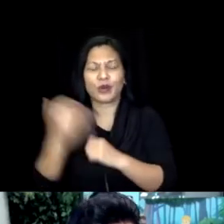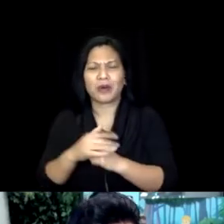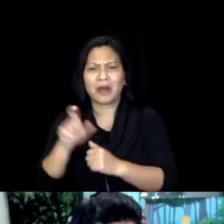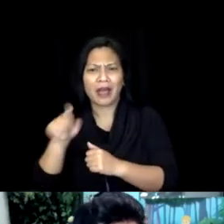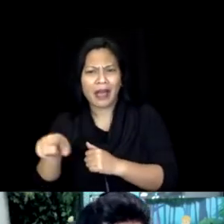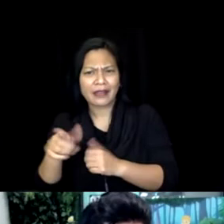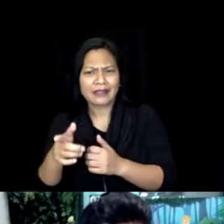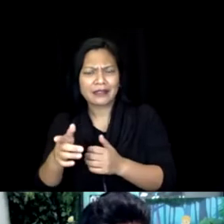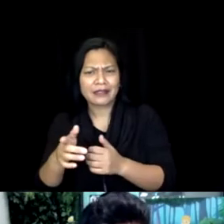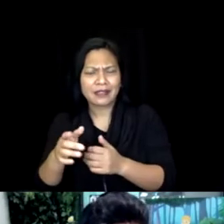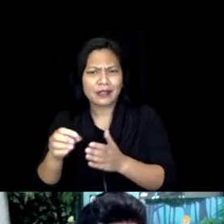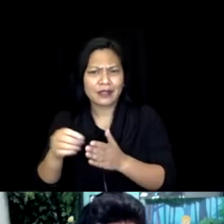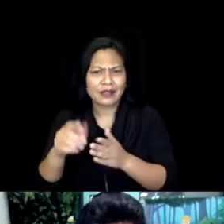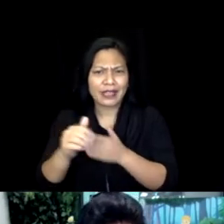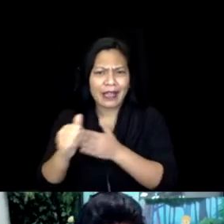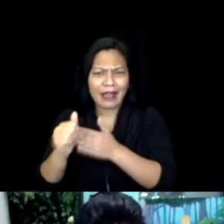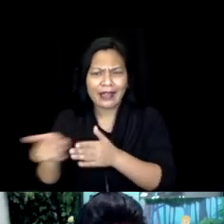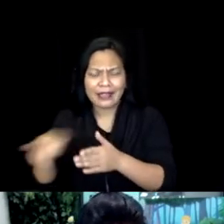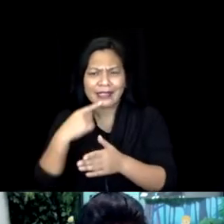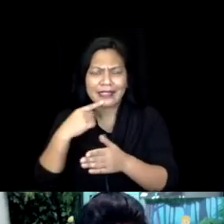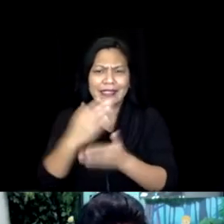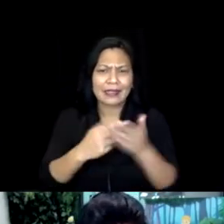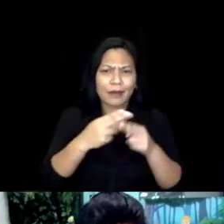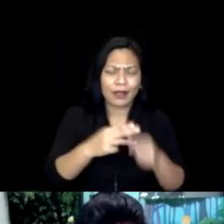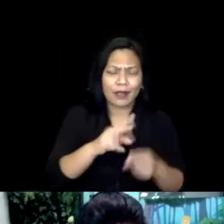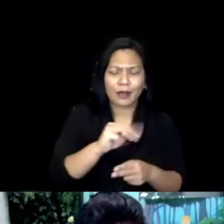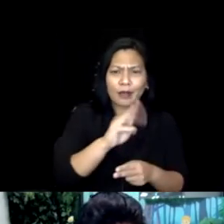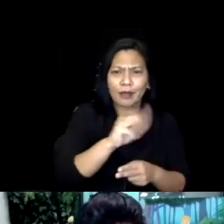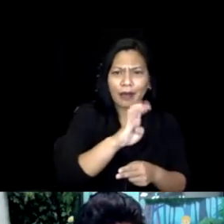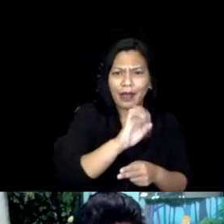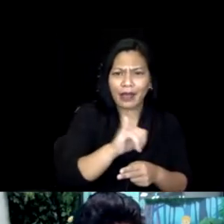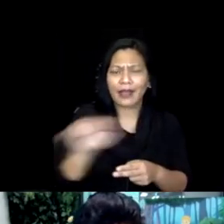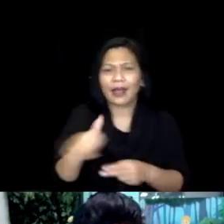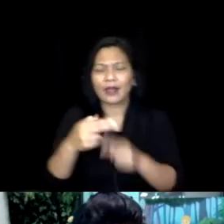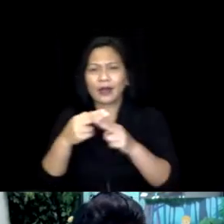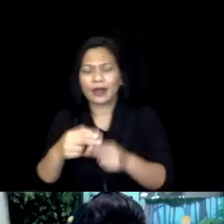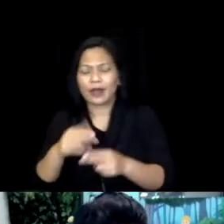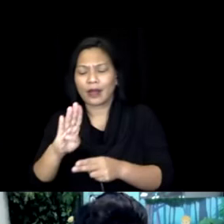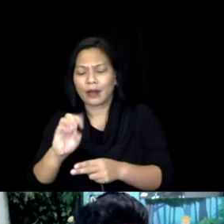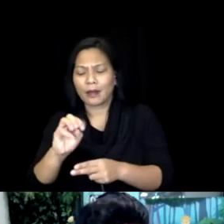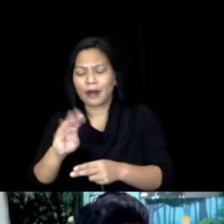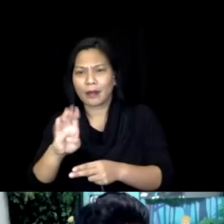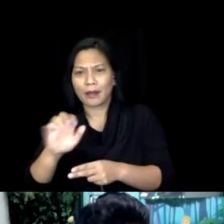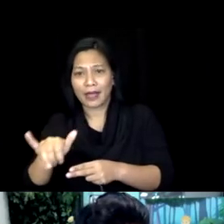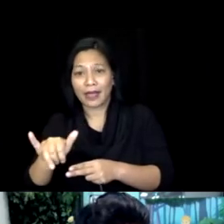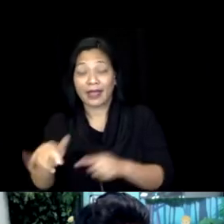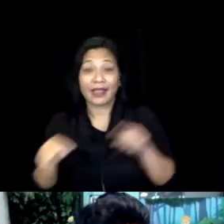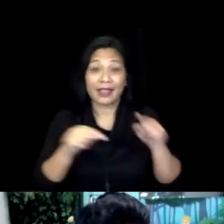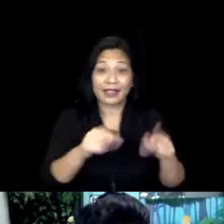Mumbai and how come some people call it Bombay? And her answer was, Mumbai is a place and Bombay is an